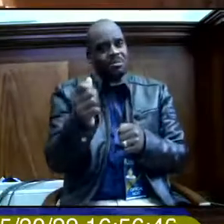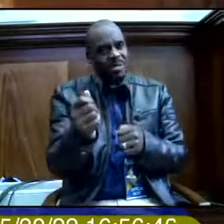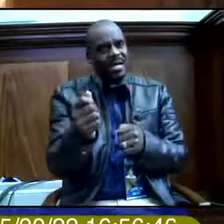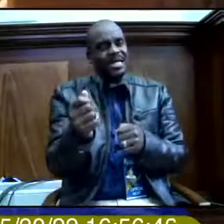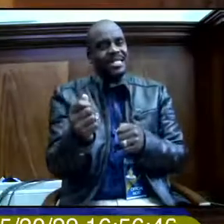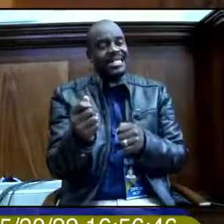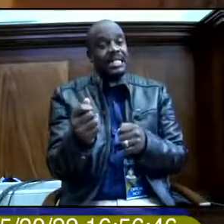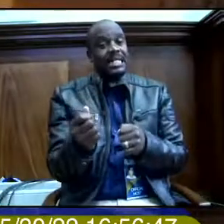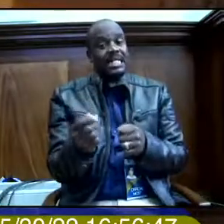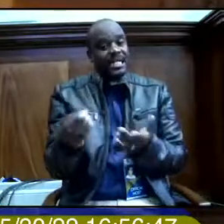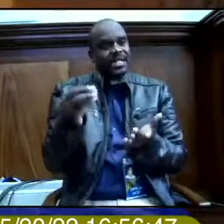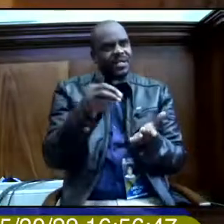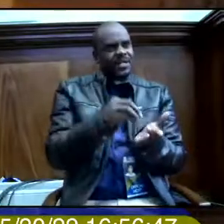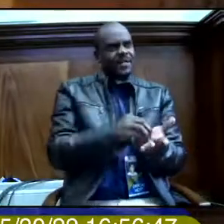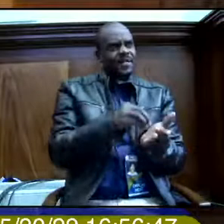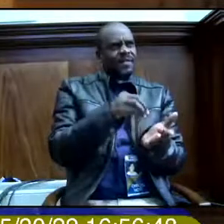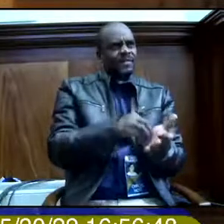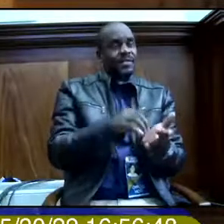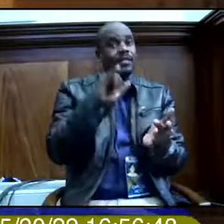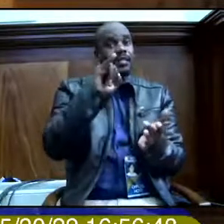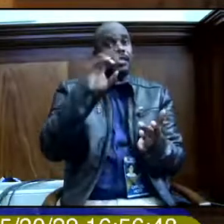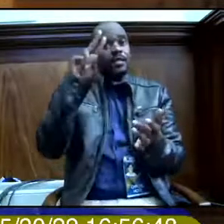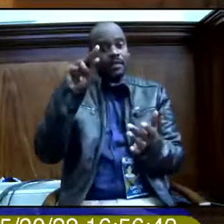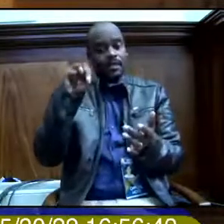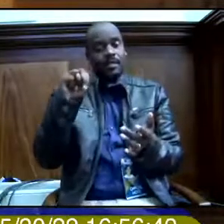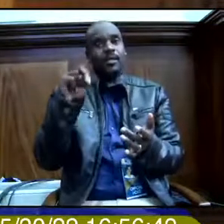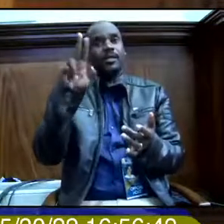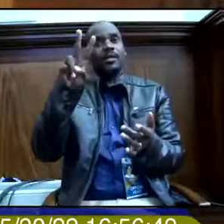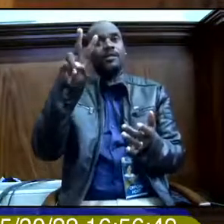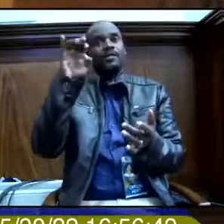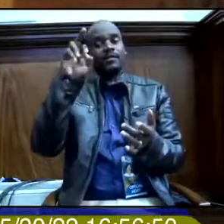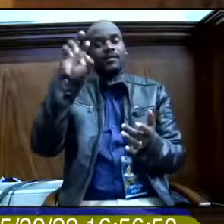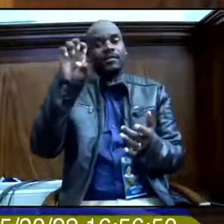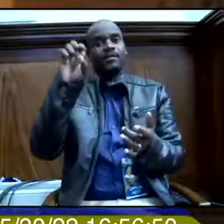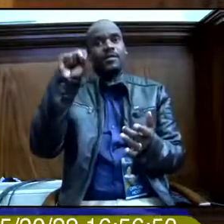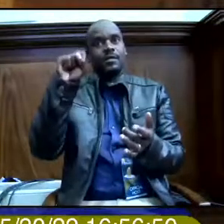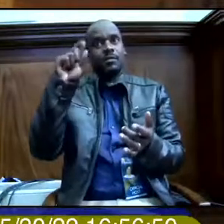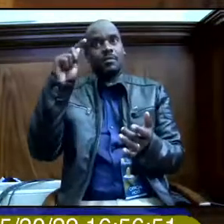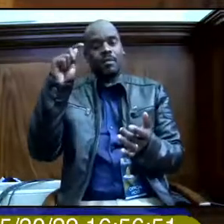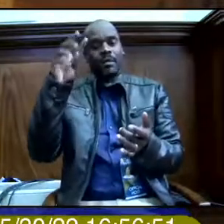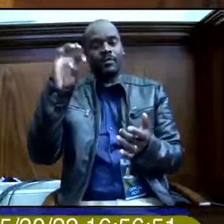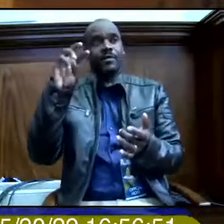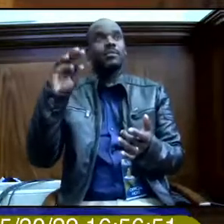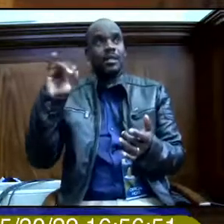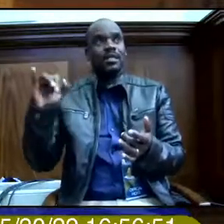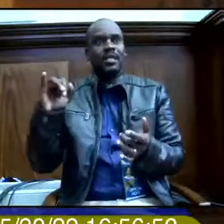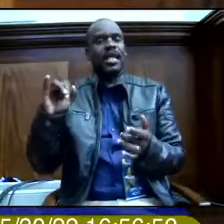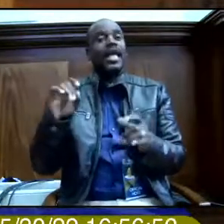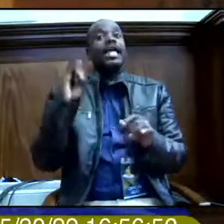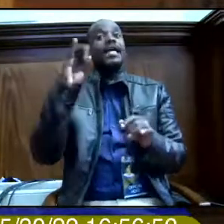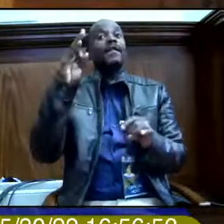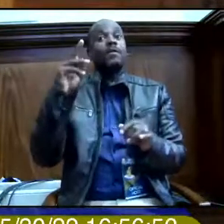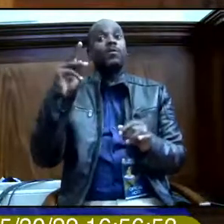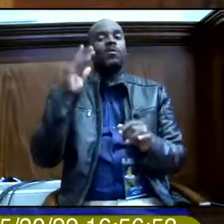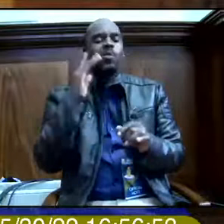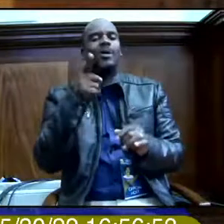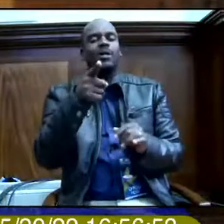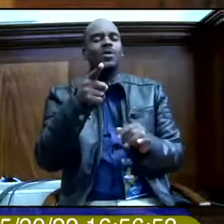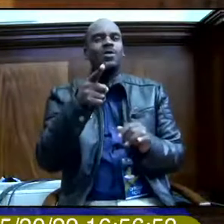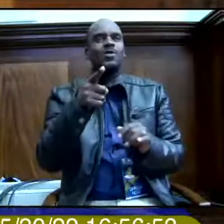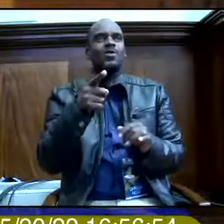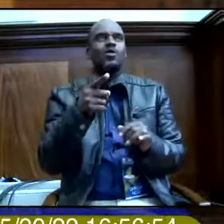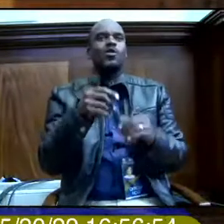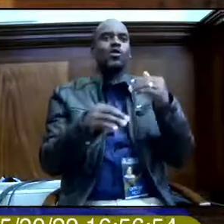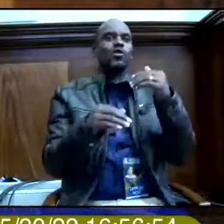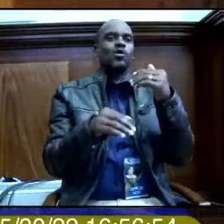invested so that when the the the person retires your money would